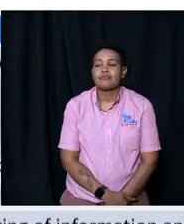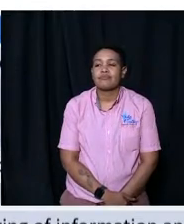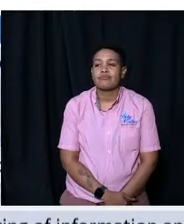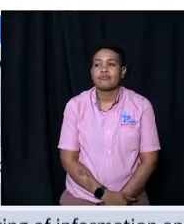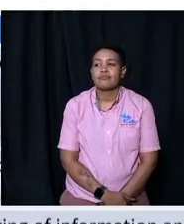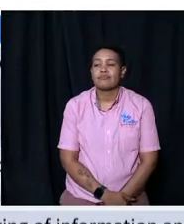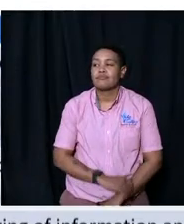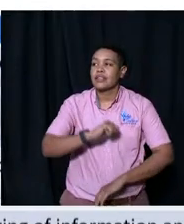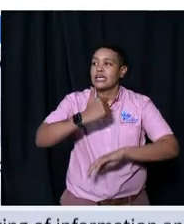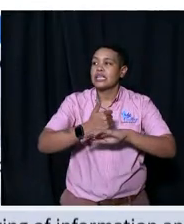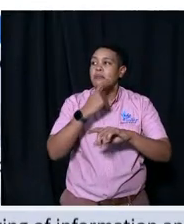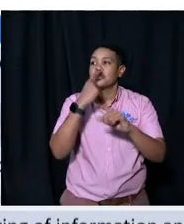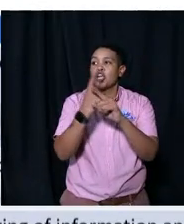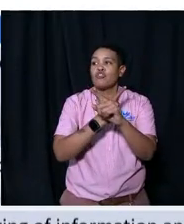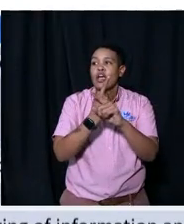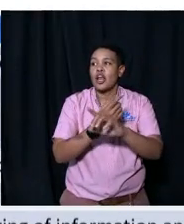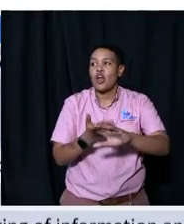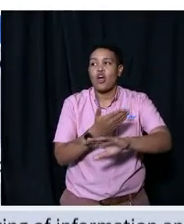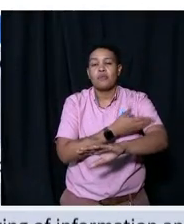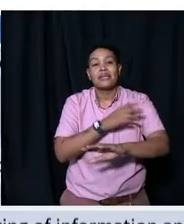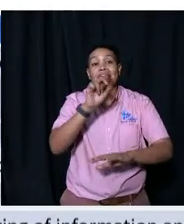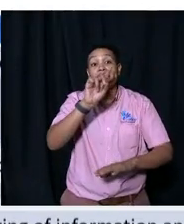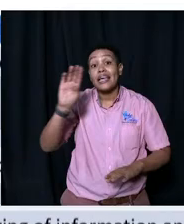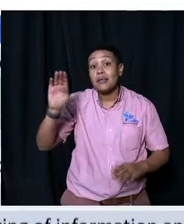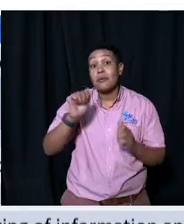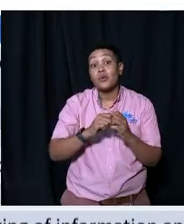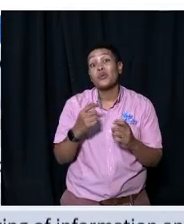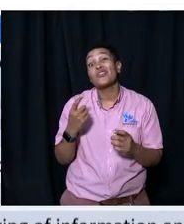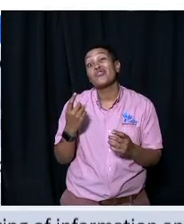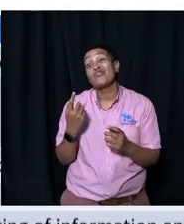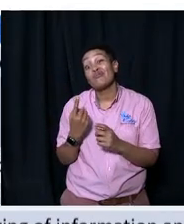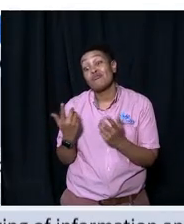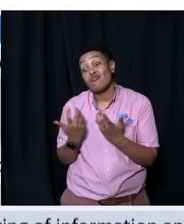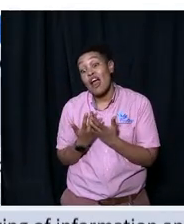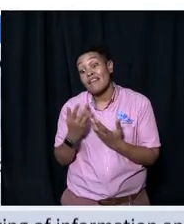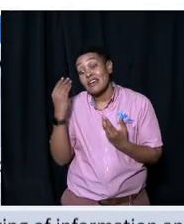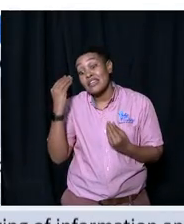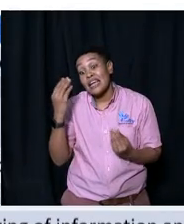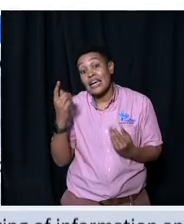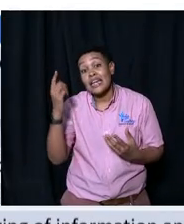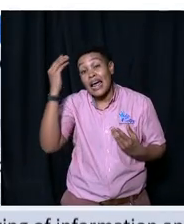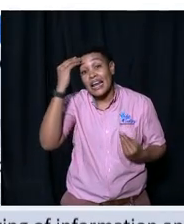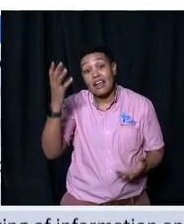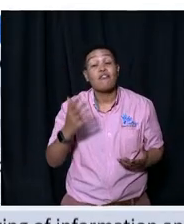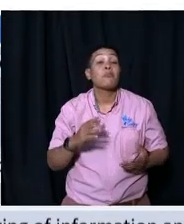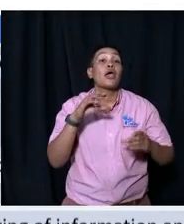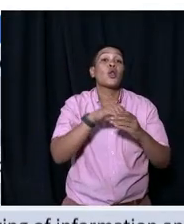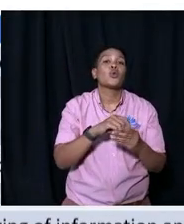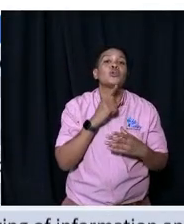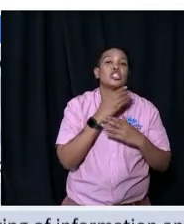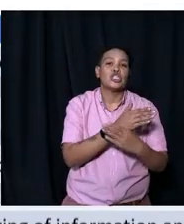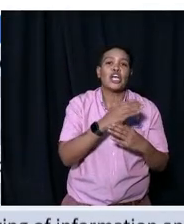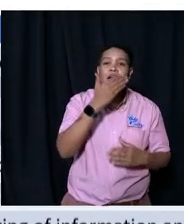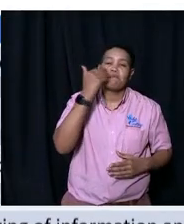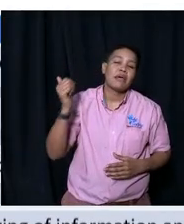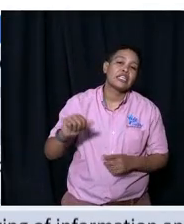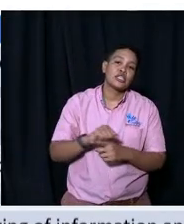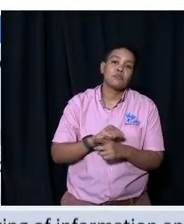update databases with climate change relevant data and information, including the sharing of best